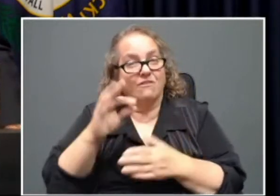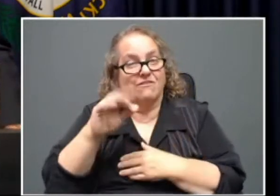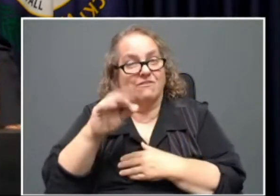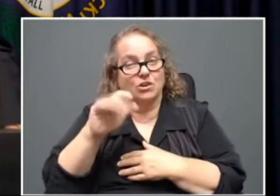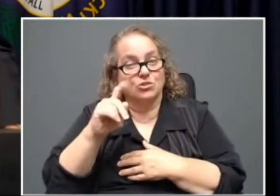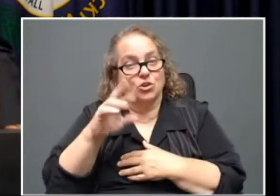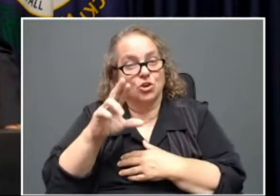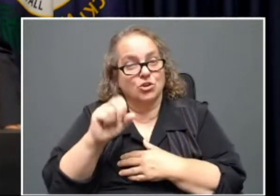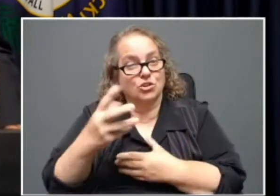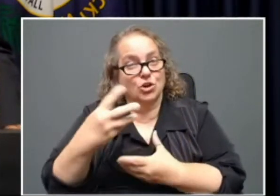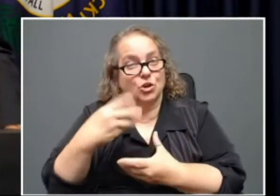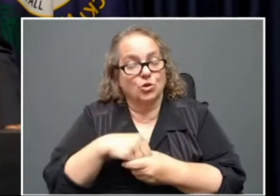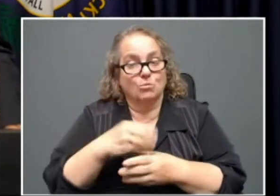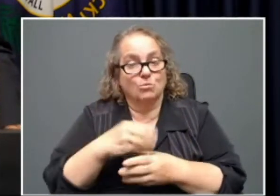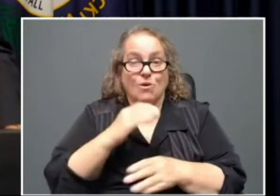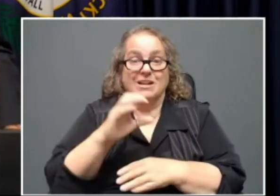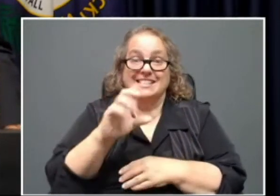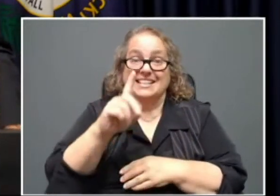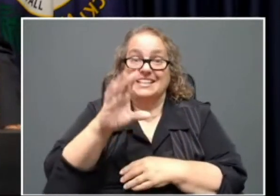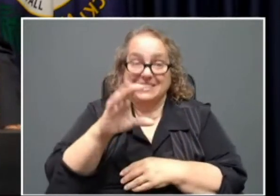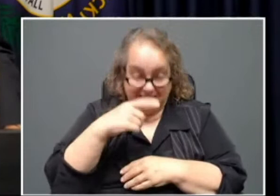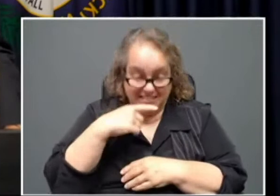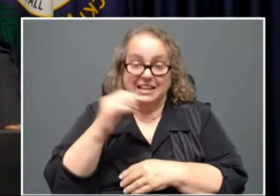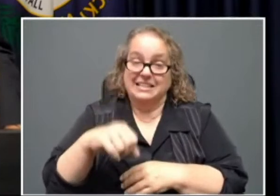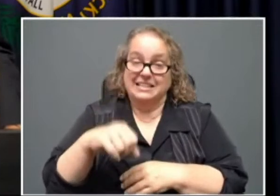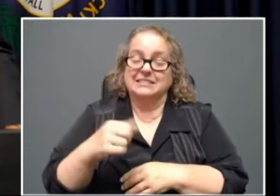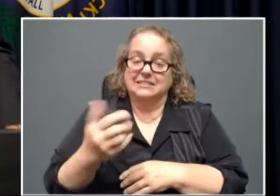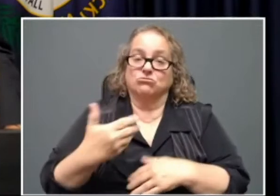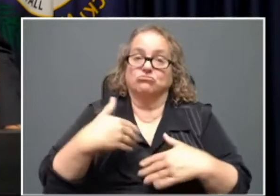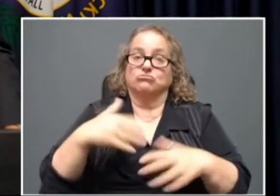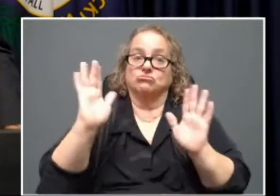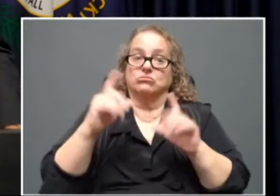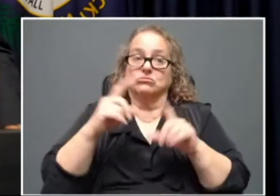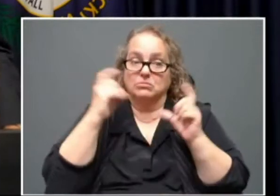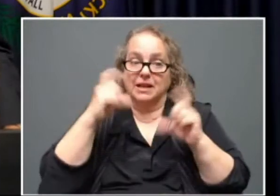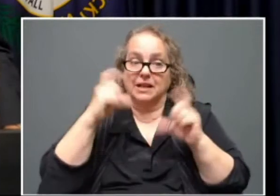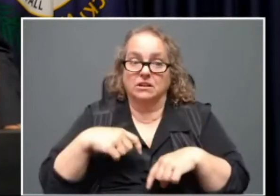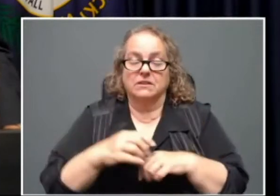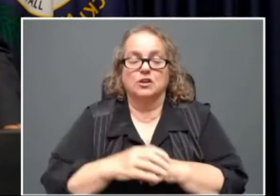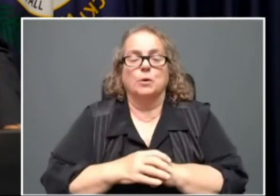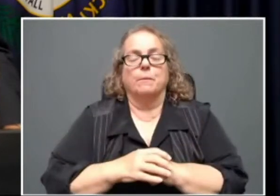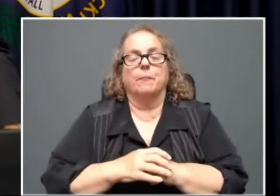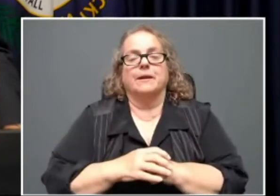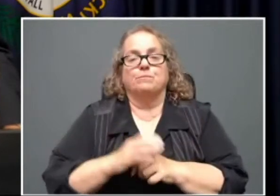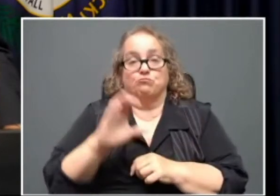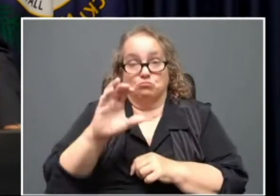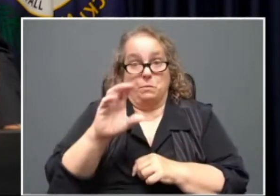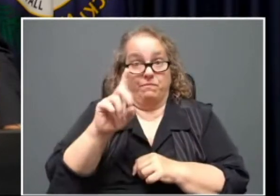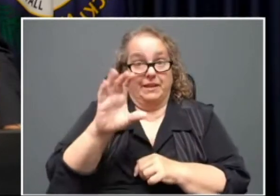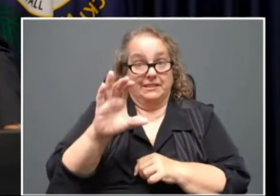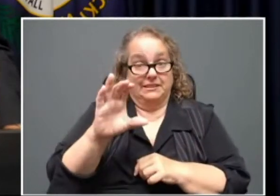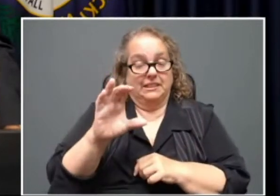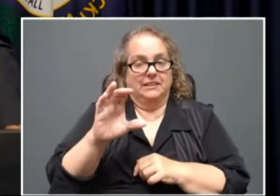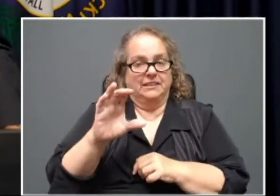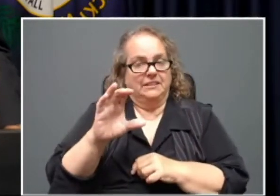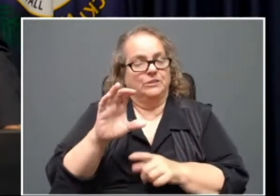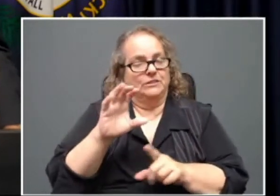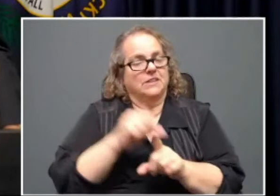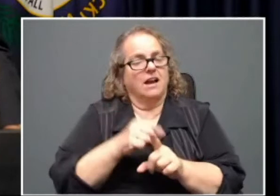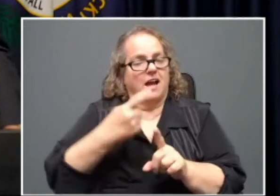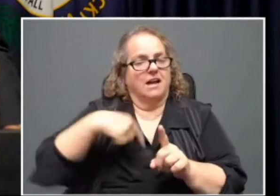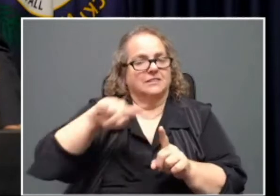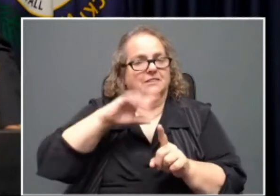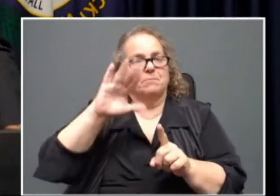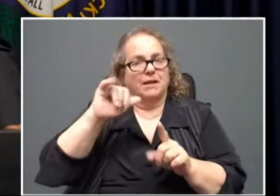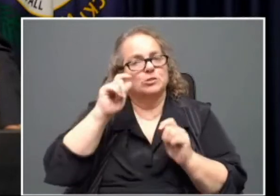the CDC said, yep, let's do it? Well, I think the CDC caught us all by surprise, but it